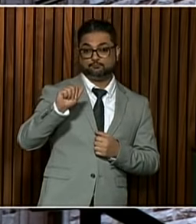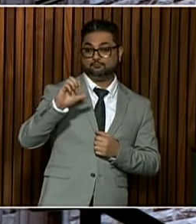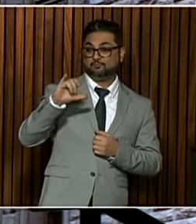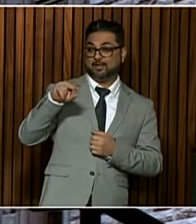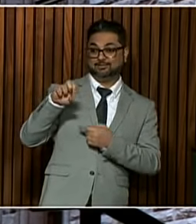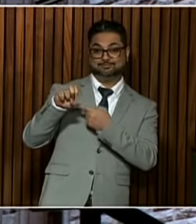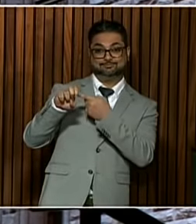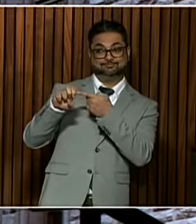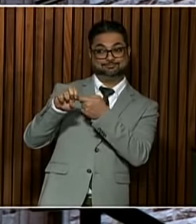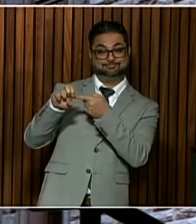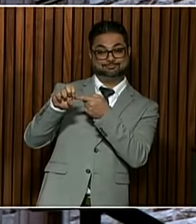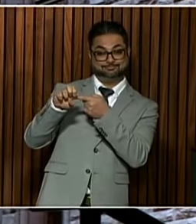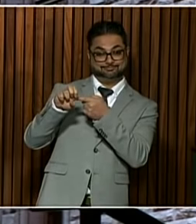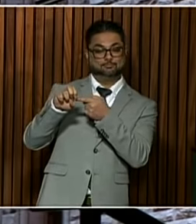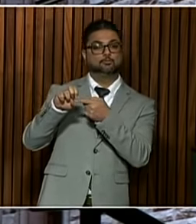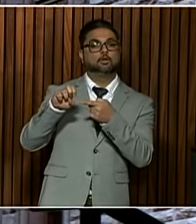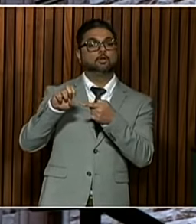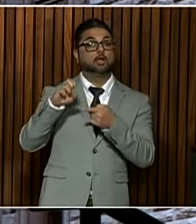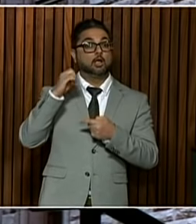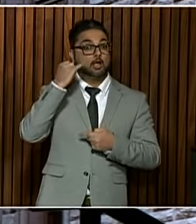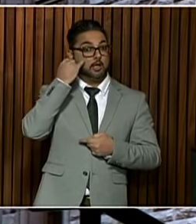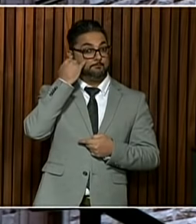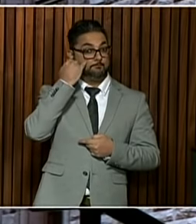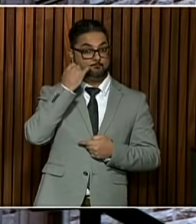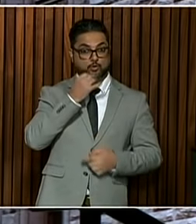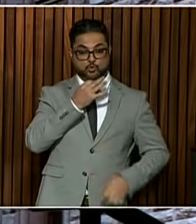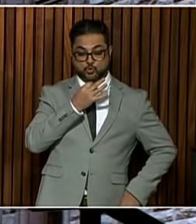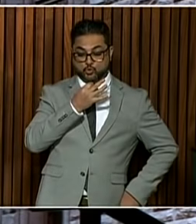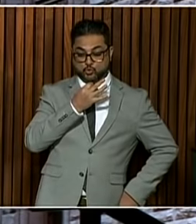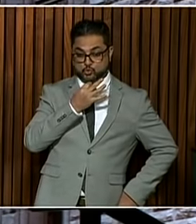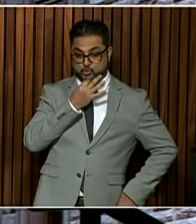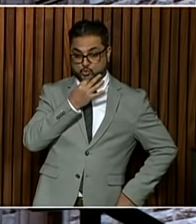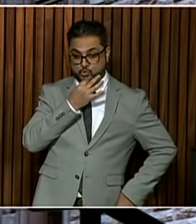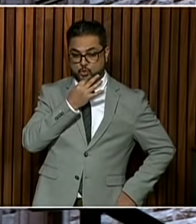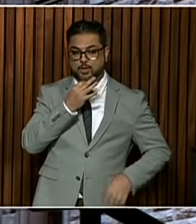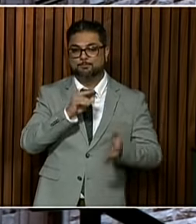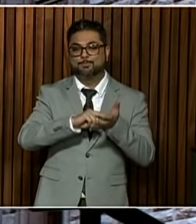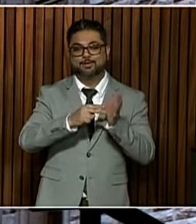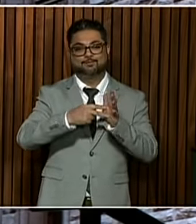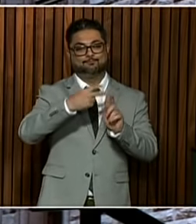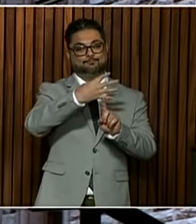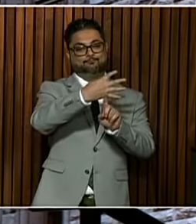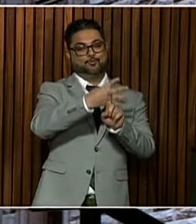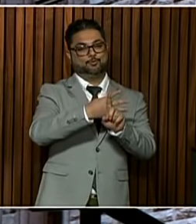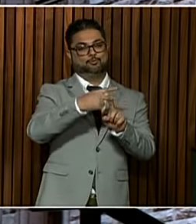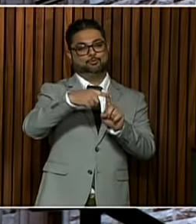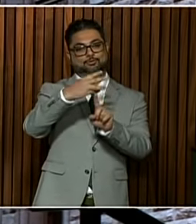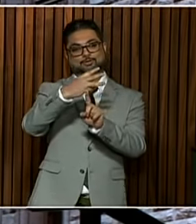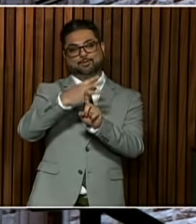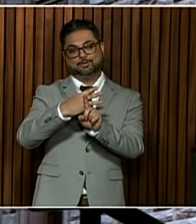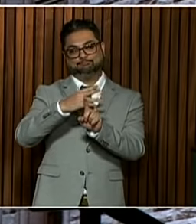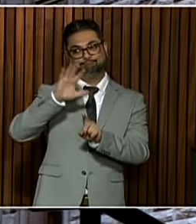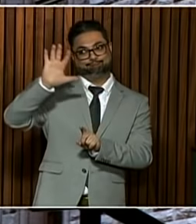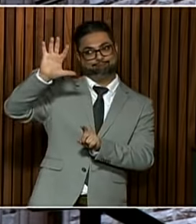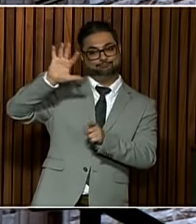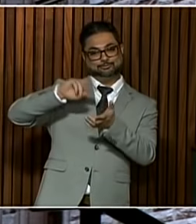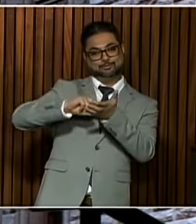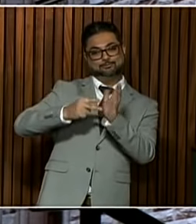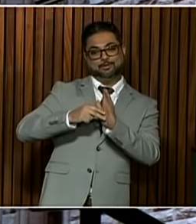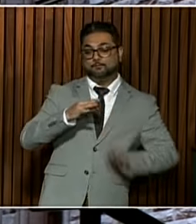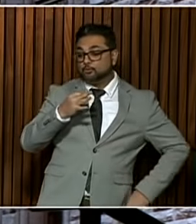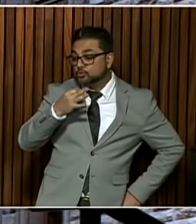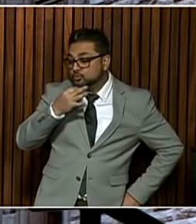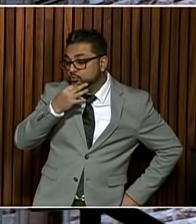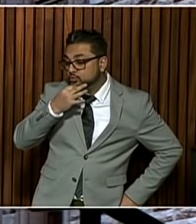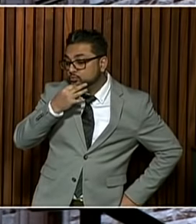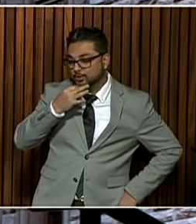So we're waiting to hear some. We hear some promises something could be very quick. But then, of course, they haven't undertaken any clinical trials.